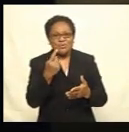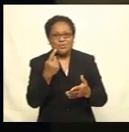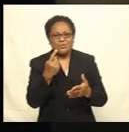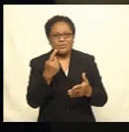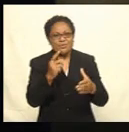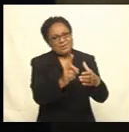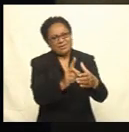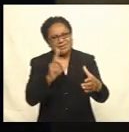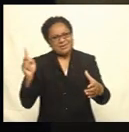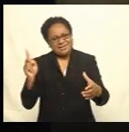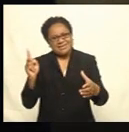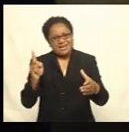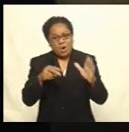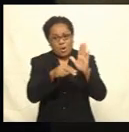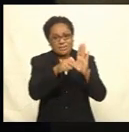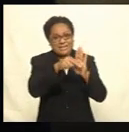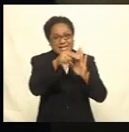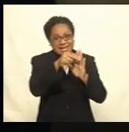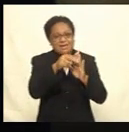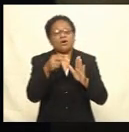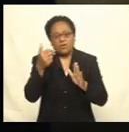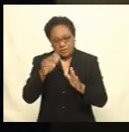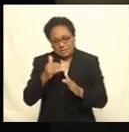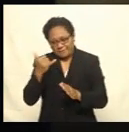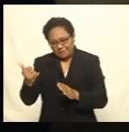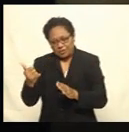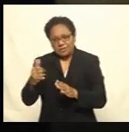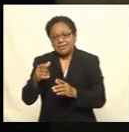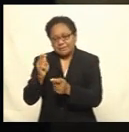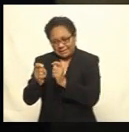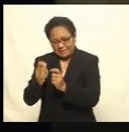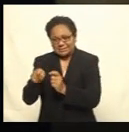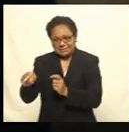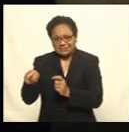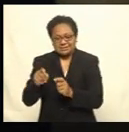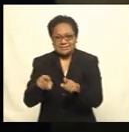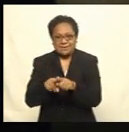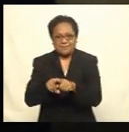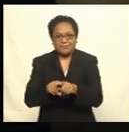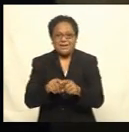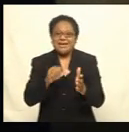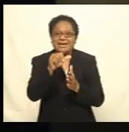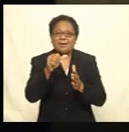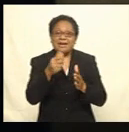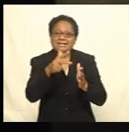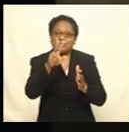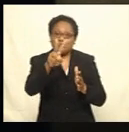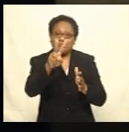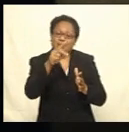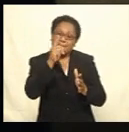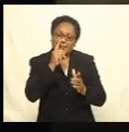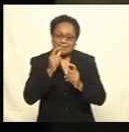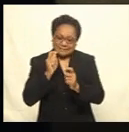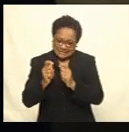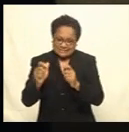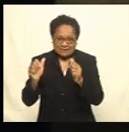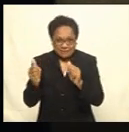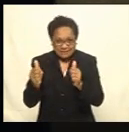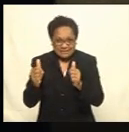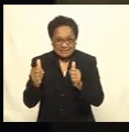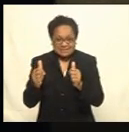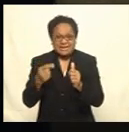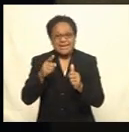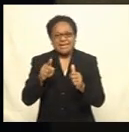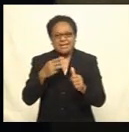Hospital have been contacted and they have been tested as well. 82 of them have been tested and they have been ordered to stay at